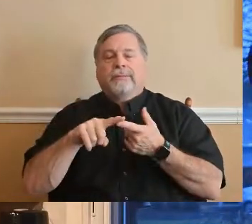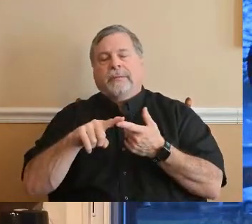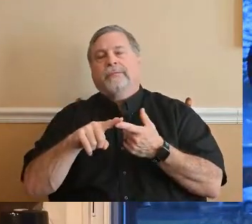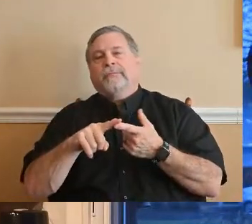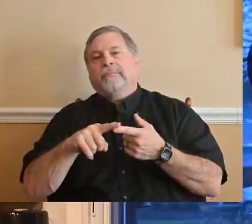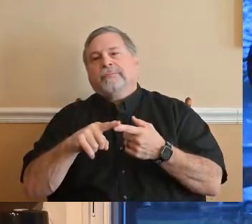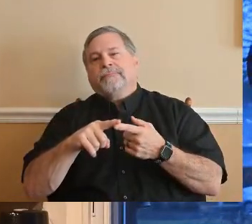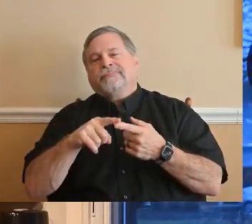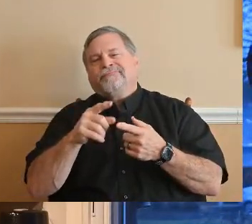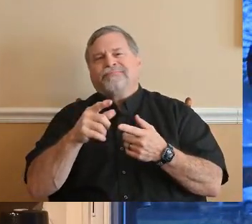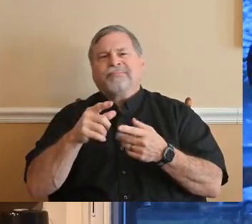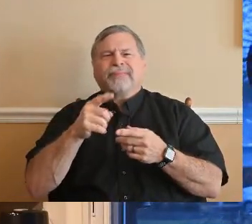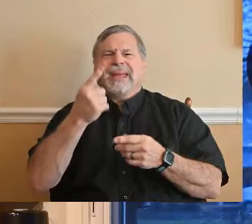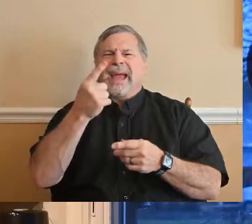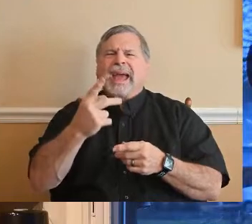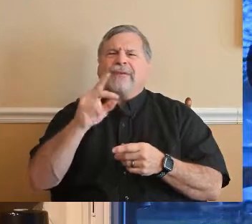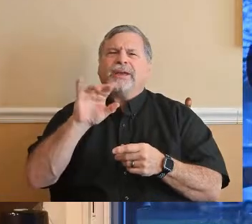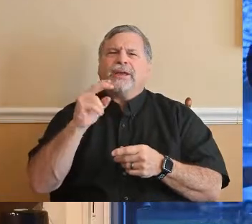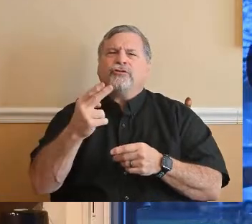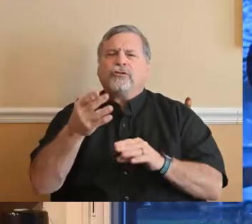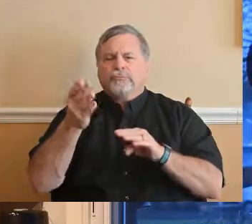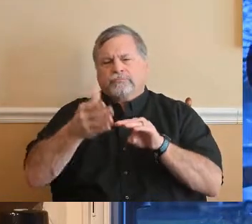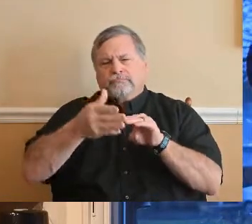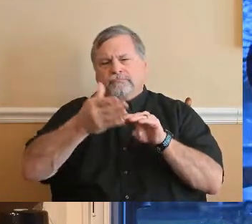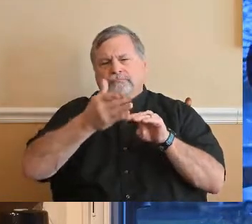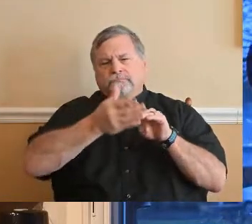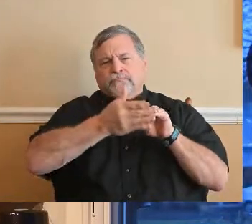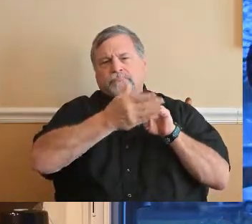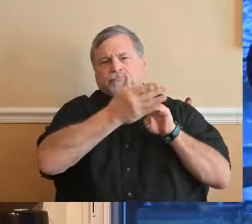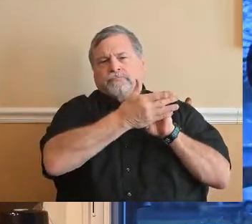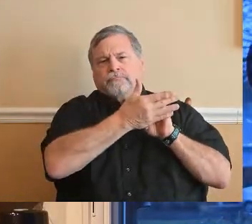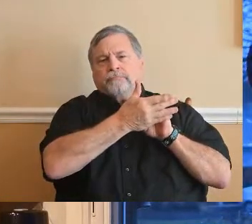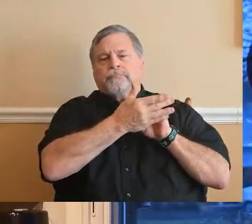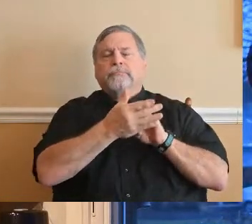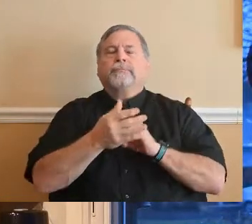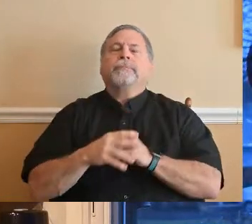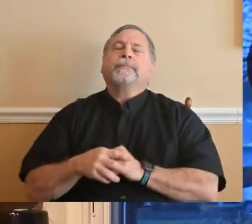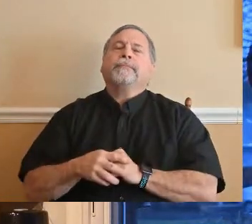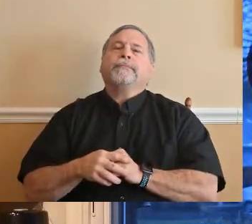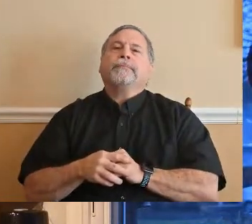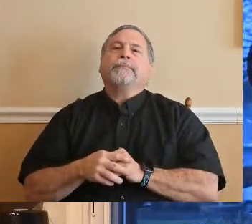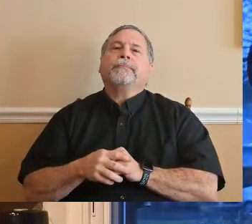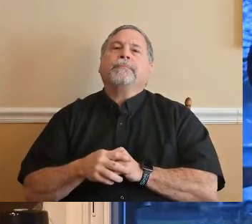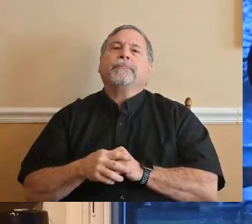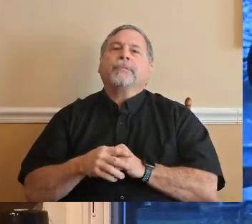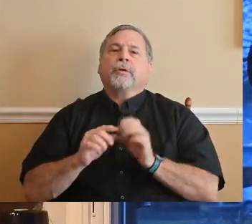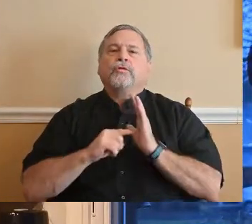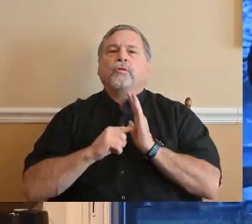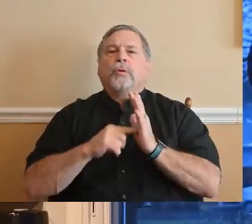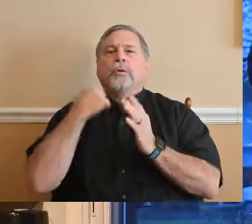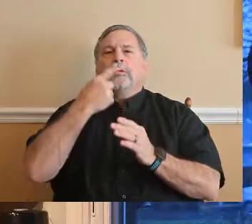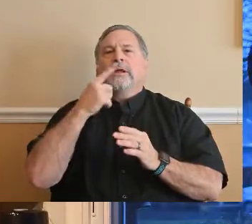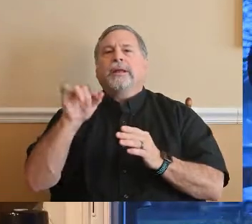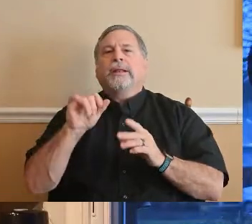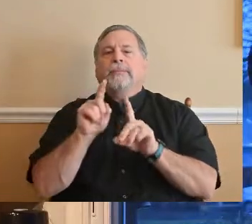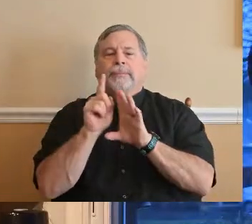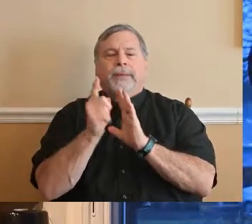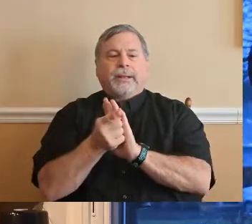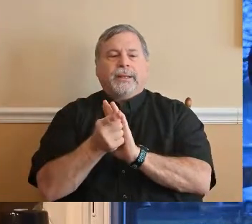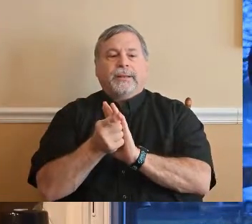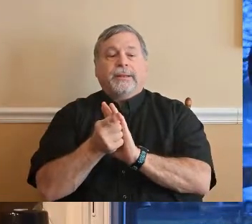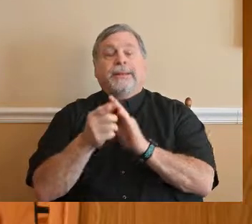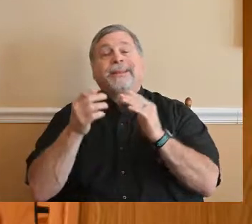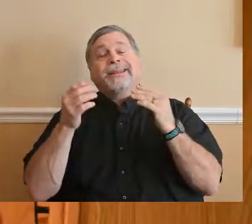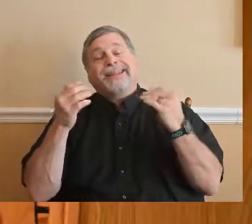to do basically a 1/2-inch slice diagonally across the leaves. We'll show you what it looks like in just a